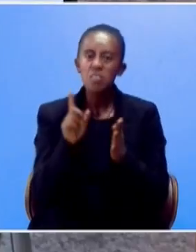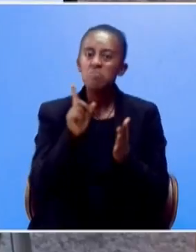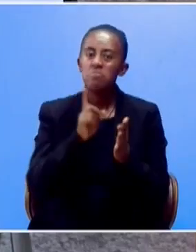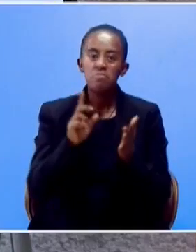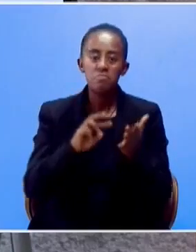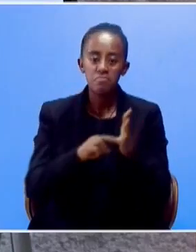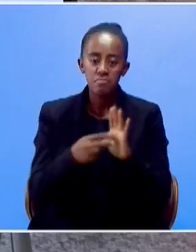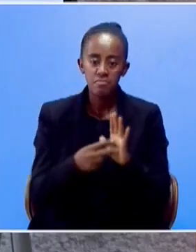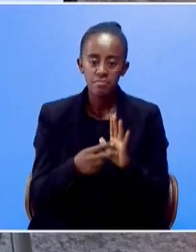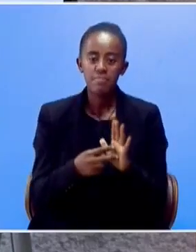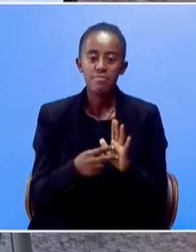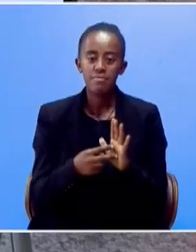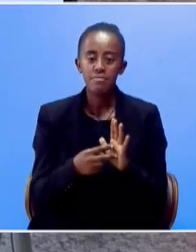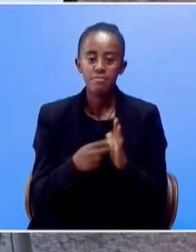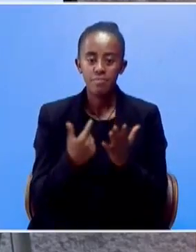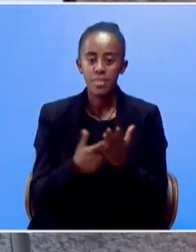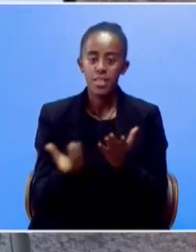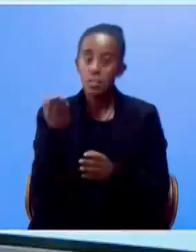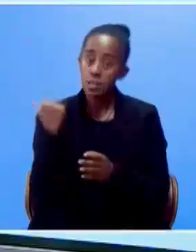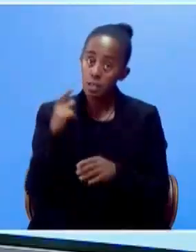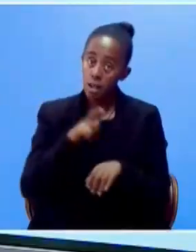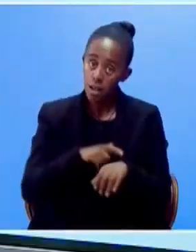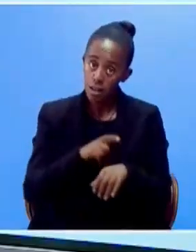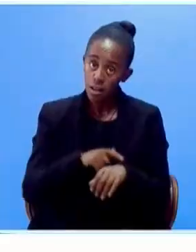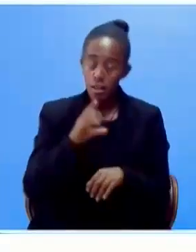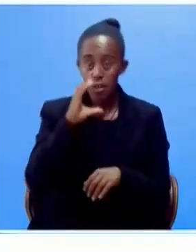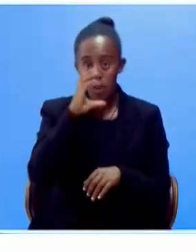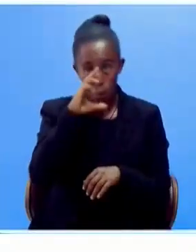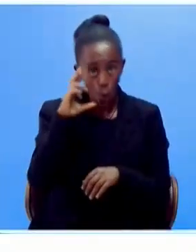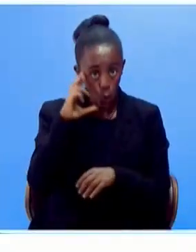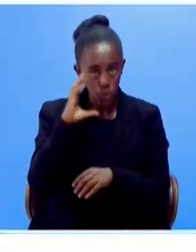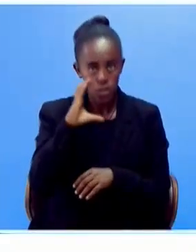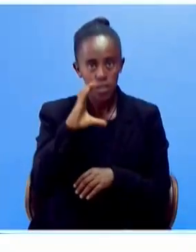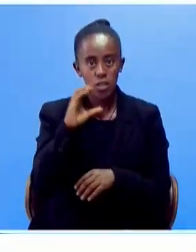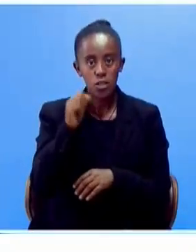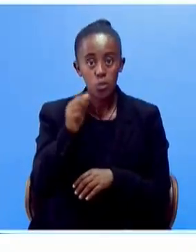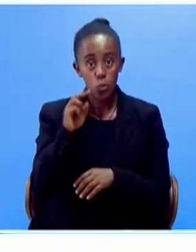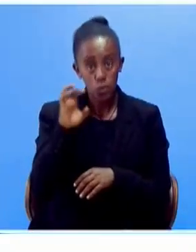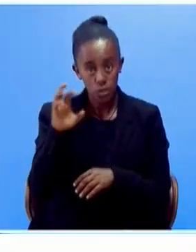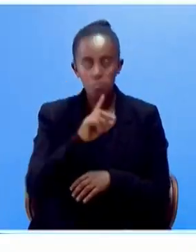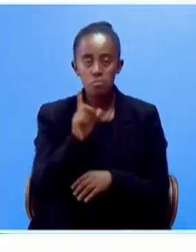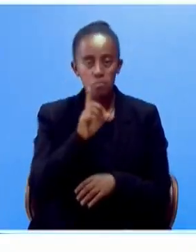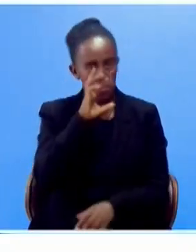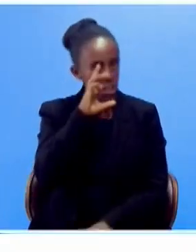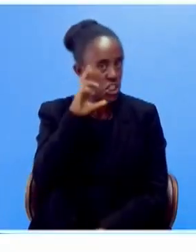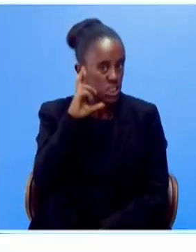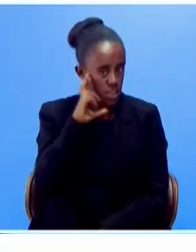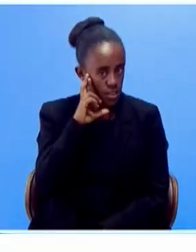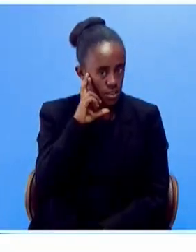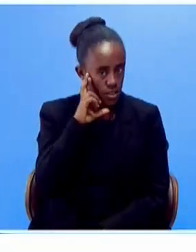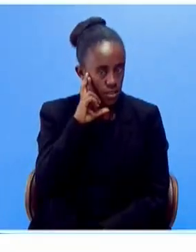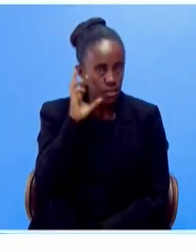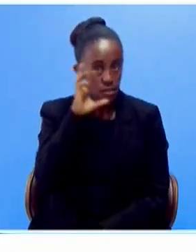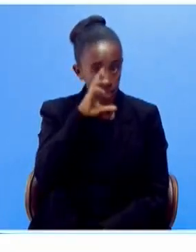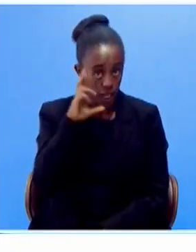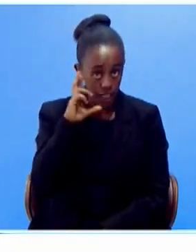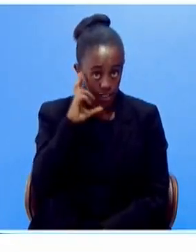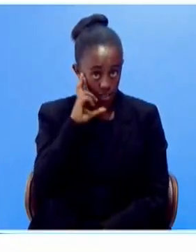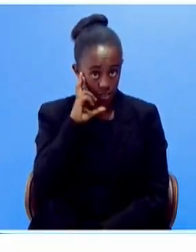is? Let us revise it. Cause is the reason. The